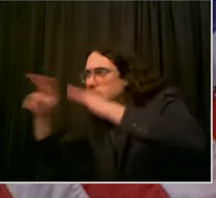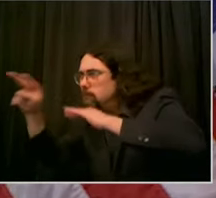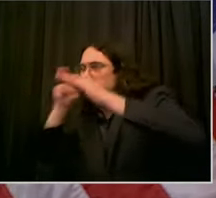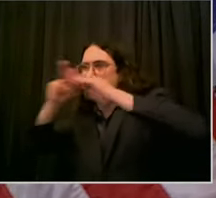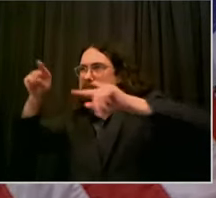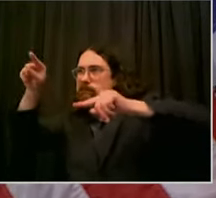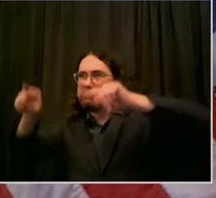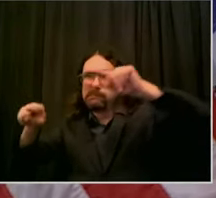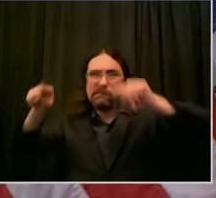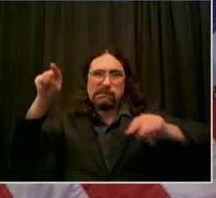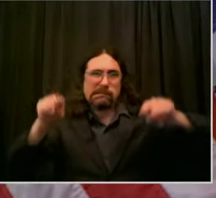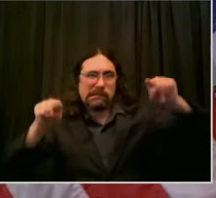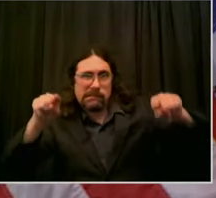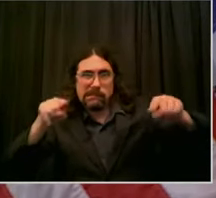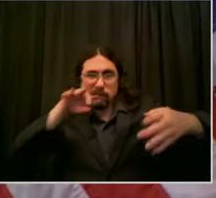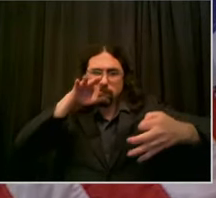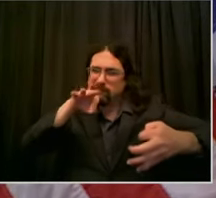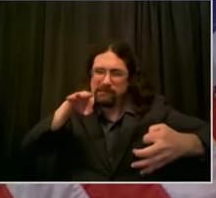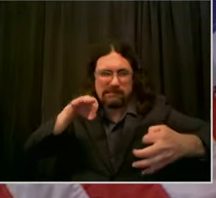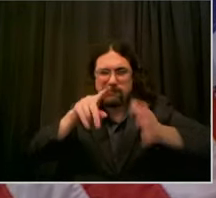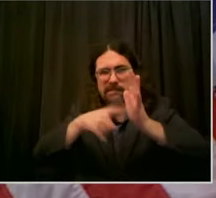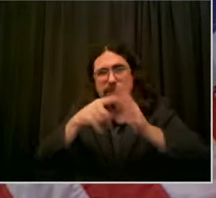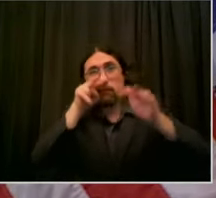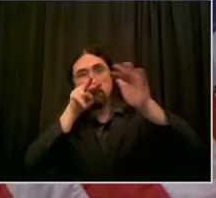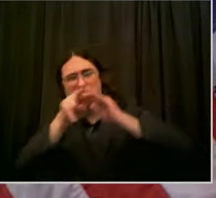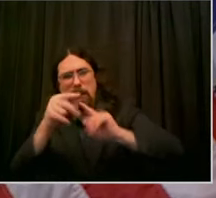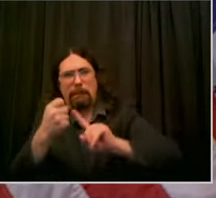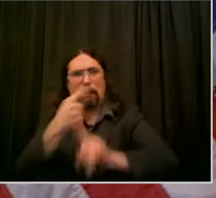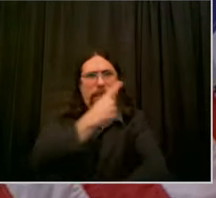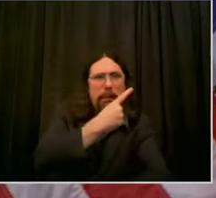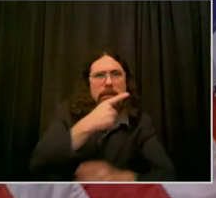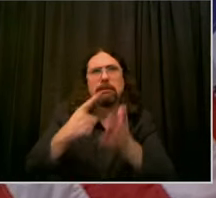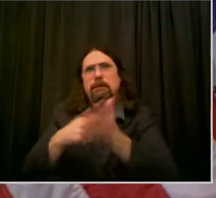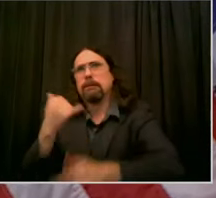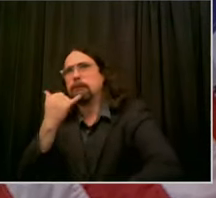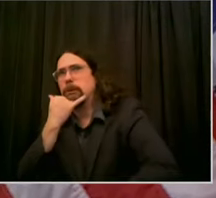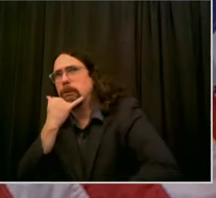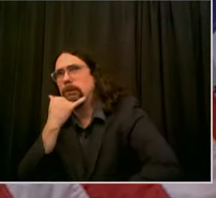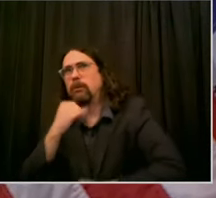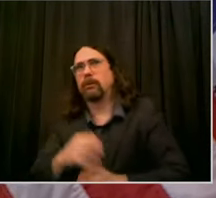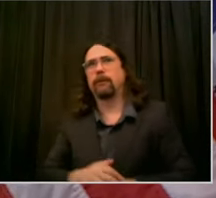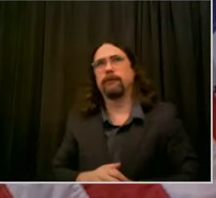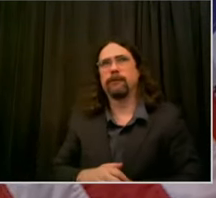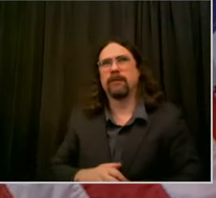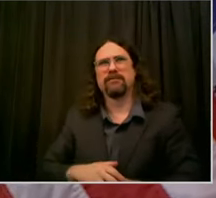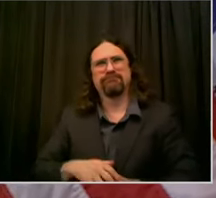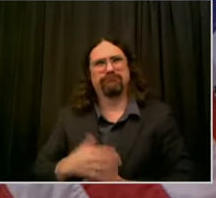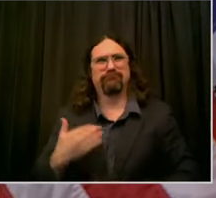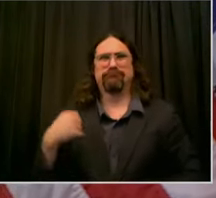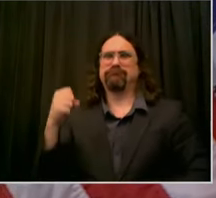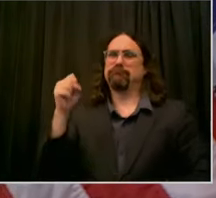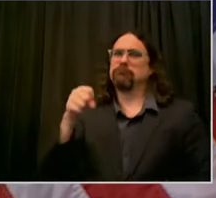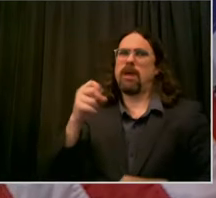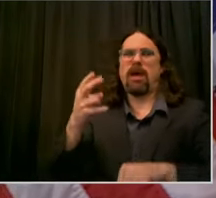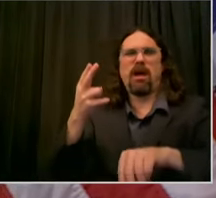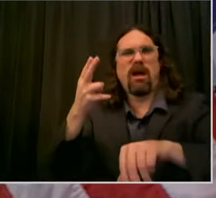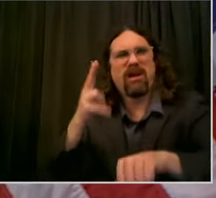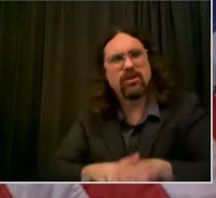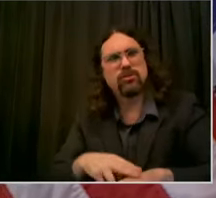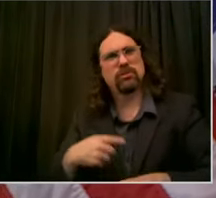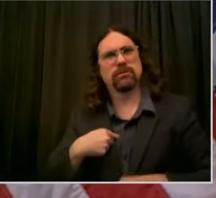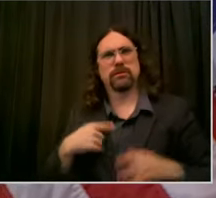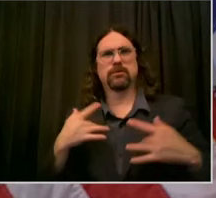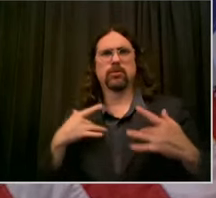for any kind of resurgence of the disease. And I'm worried anytime people start to come in contact with each